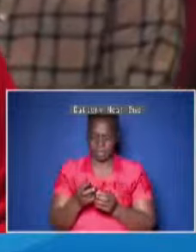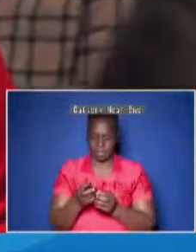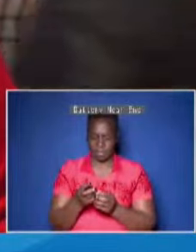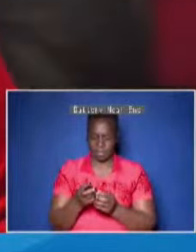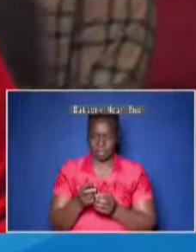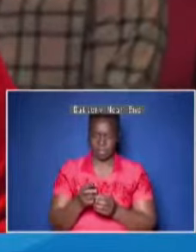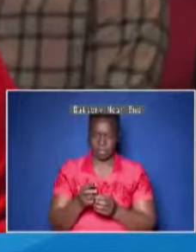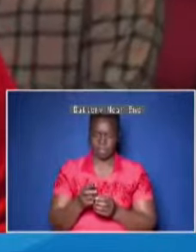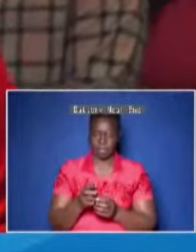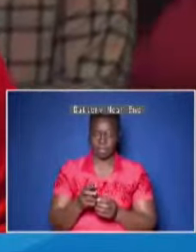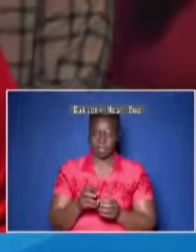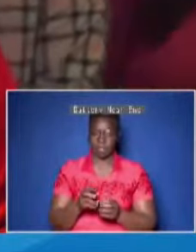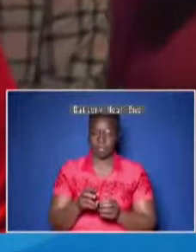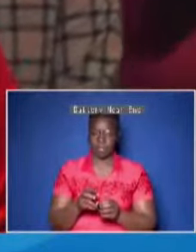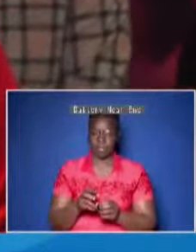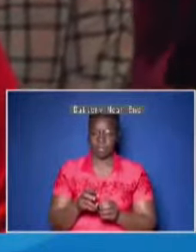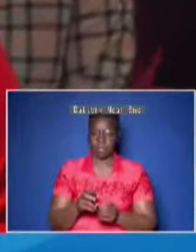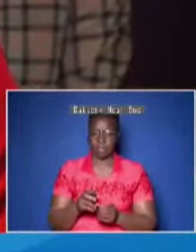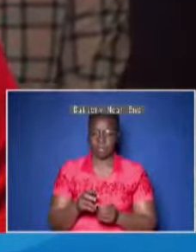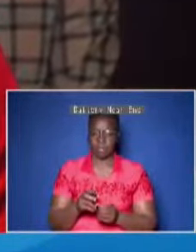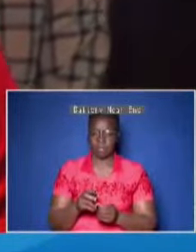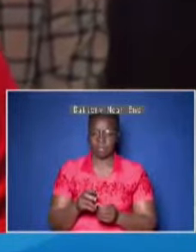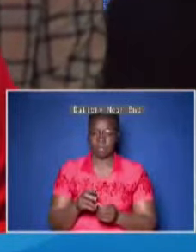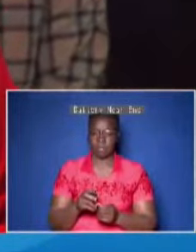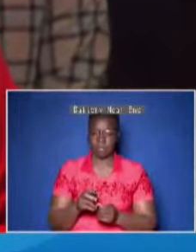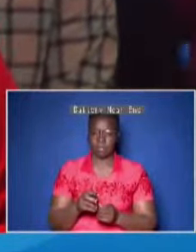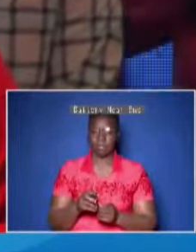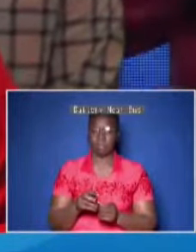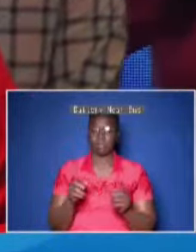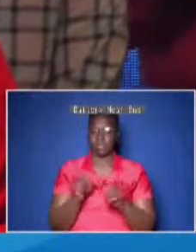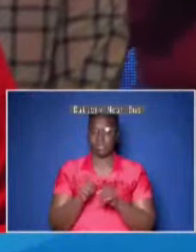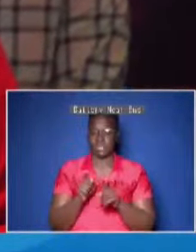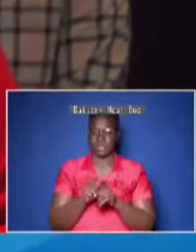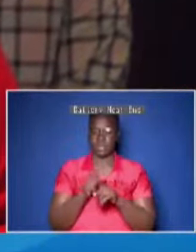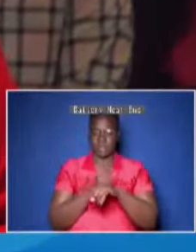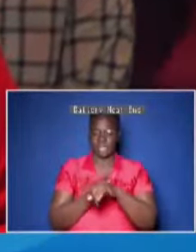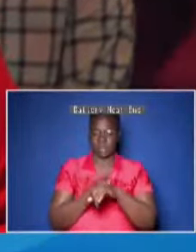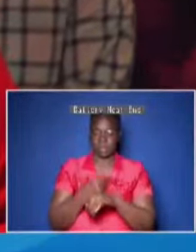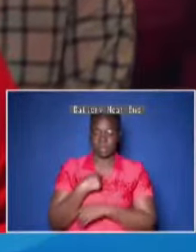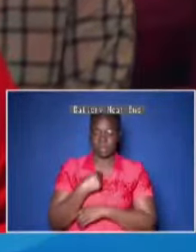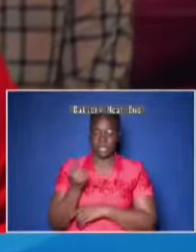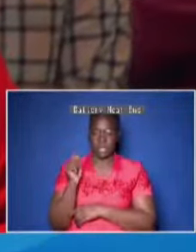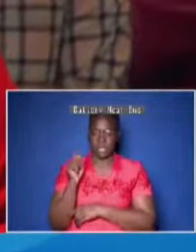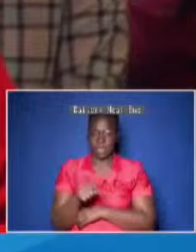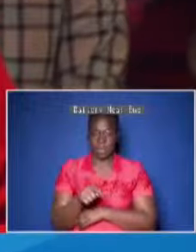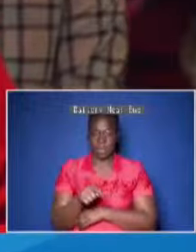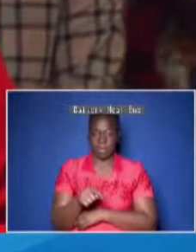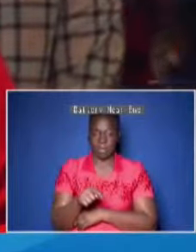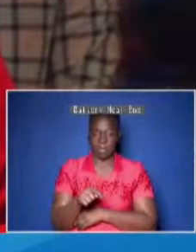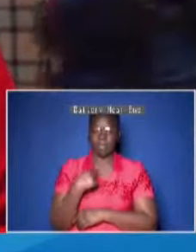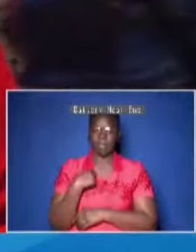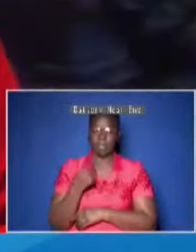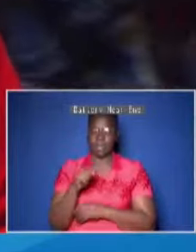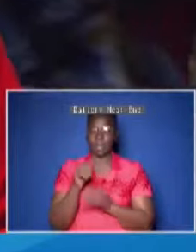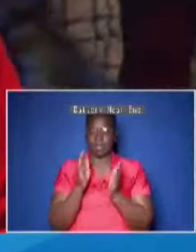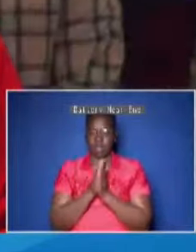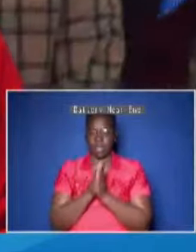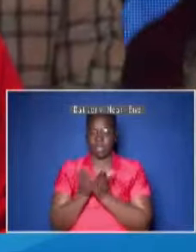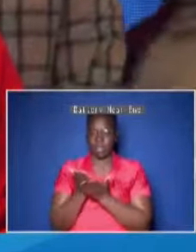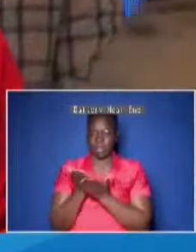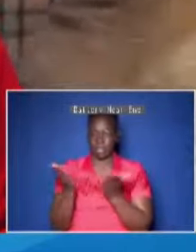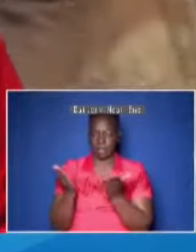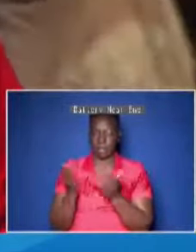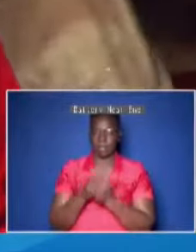happen in fact when they come I'll come with